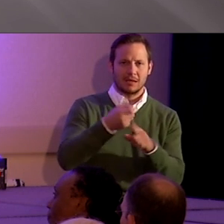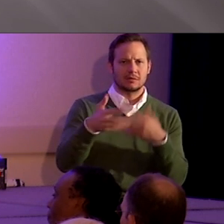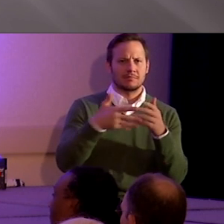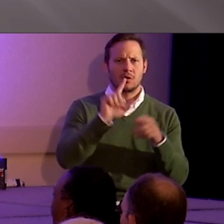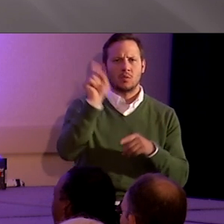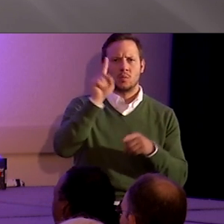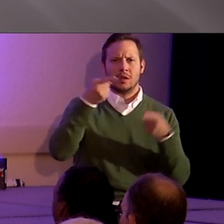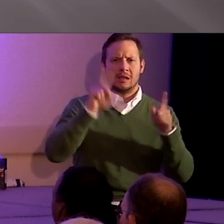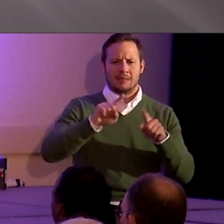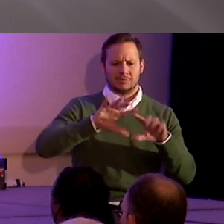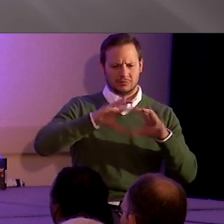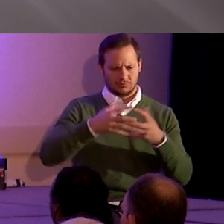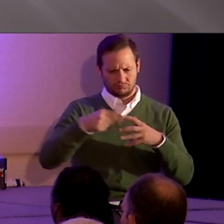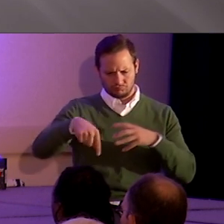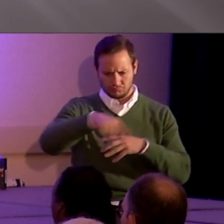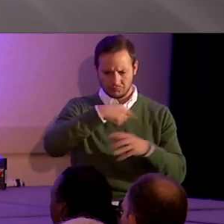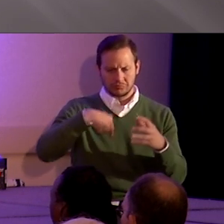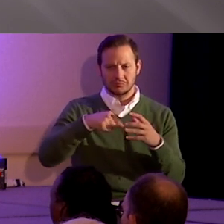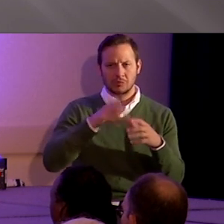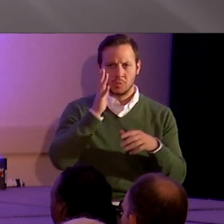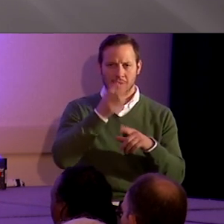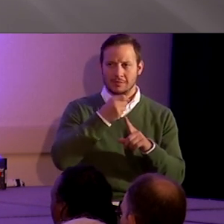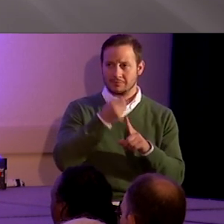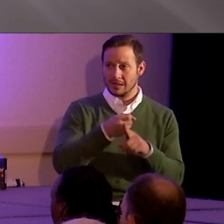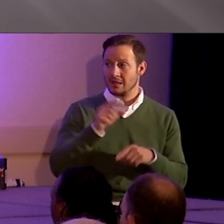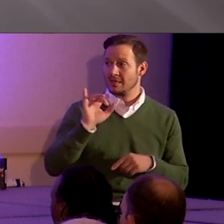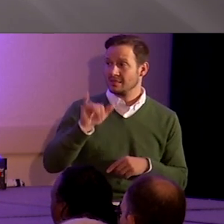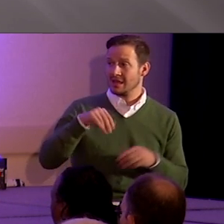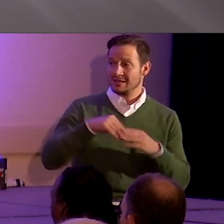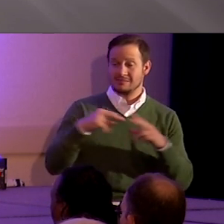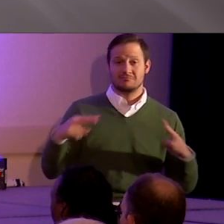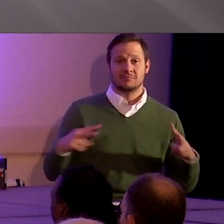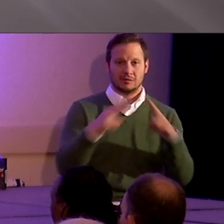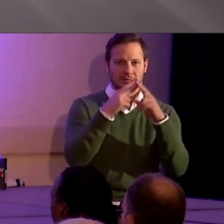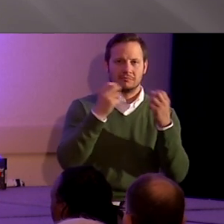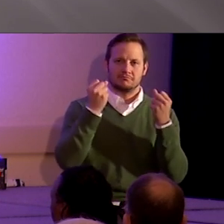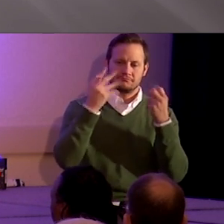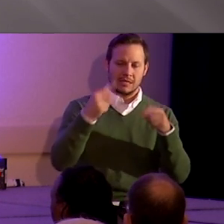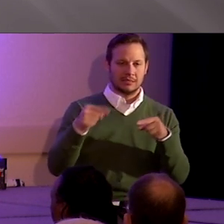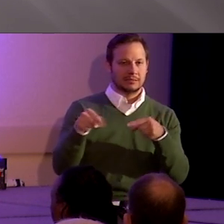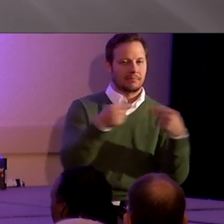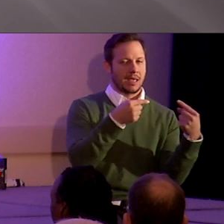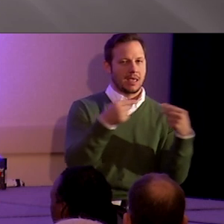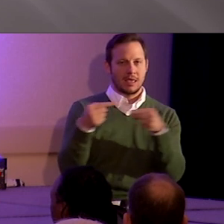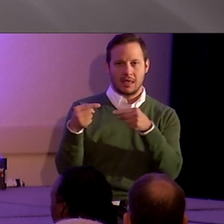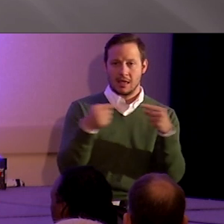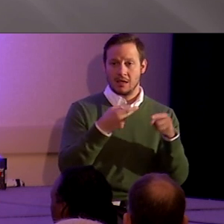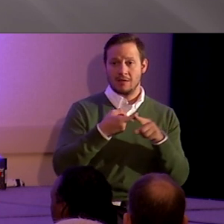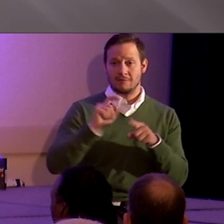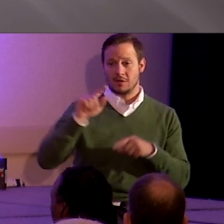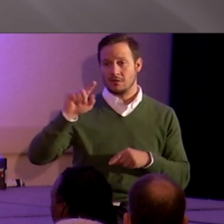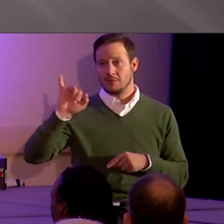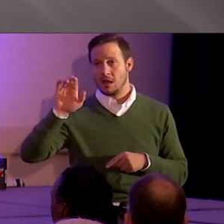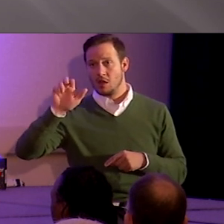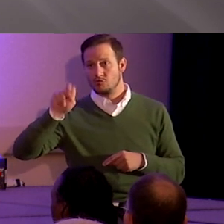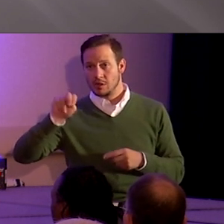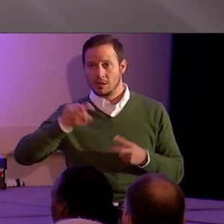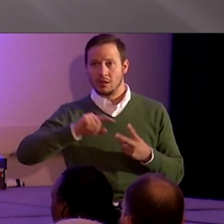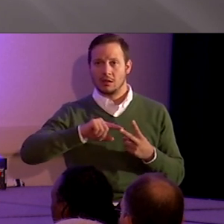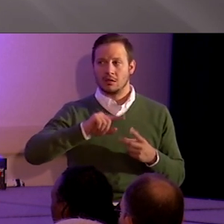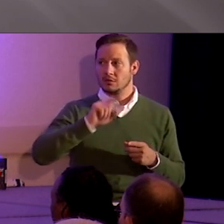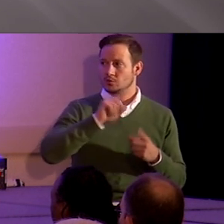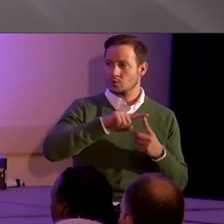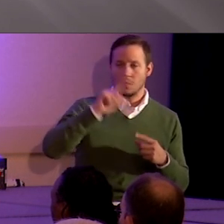place. Our nude protest on 8th March in Paris has been hotly debated from Tehran to Calcutta and